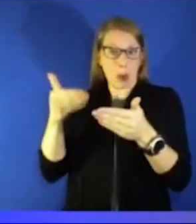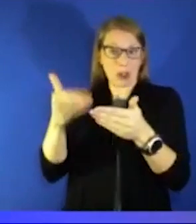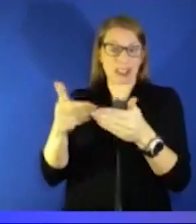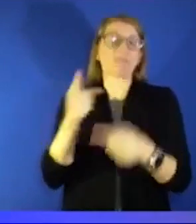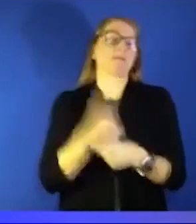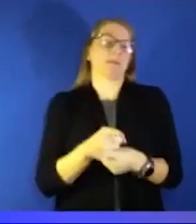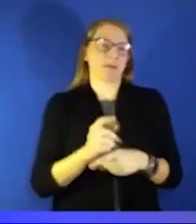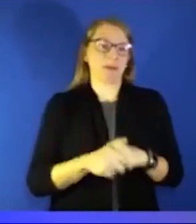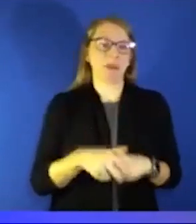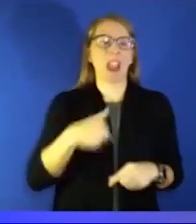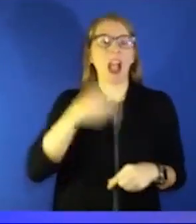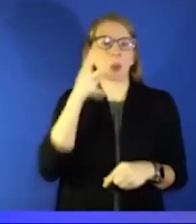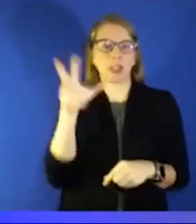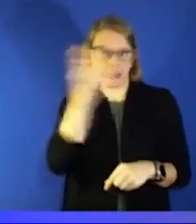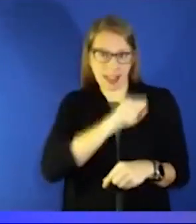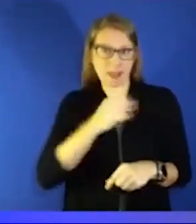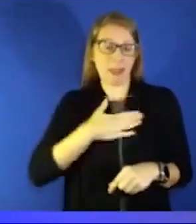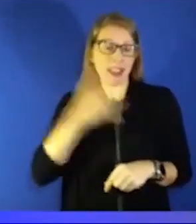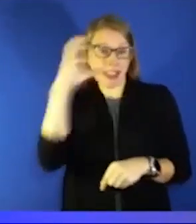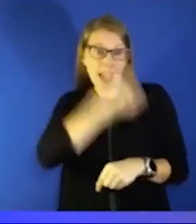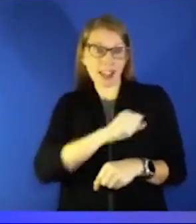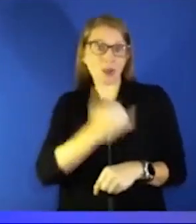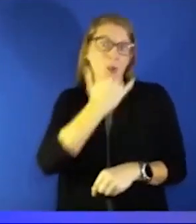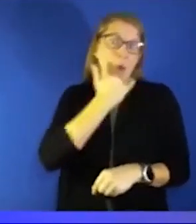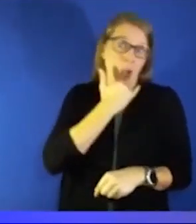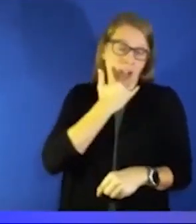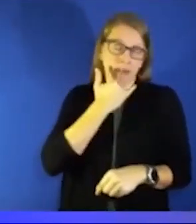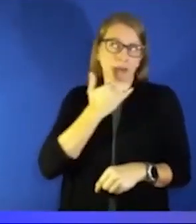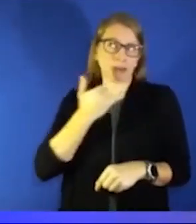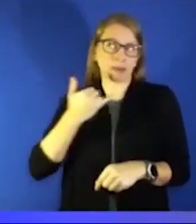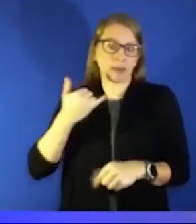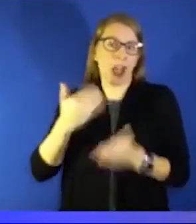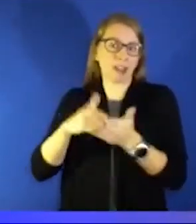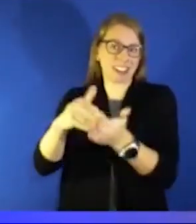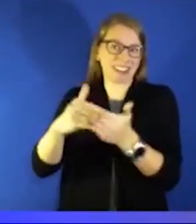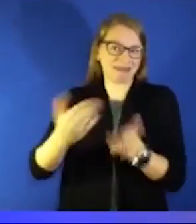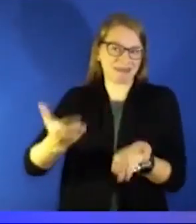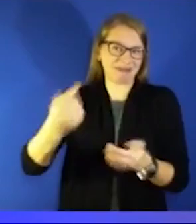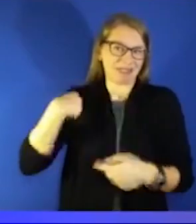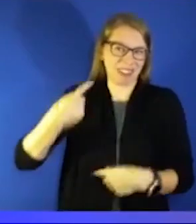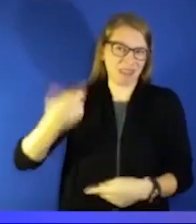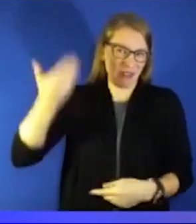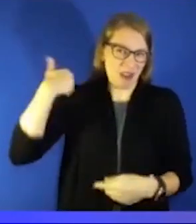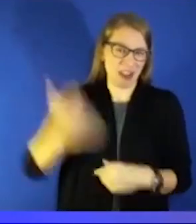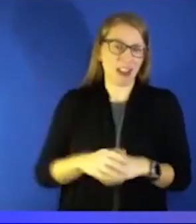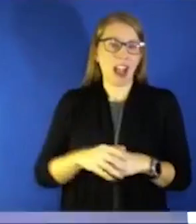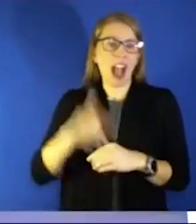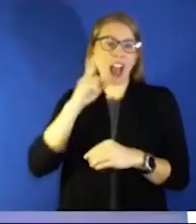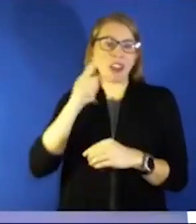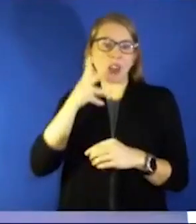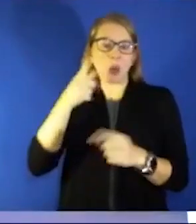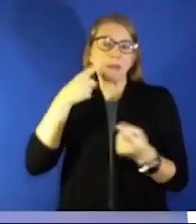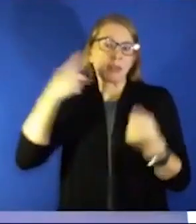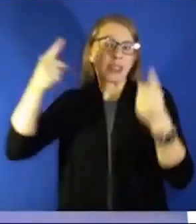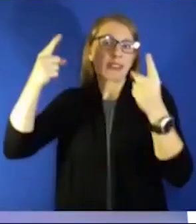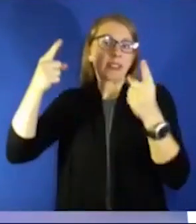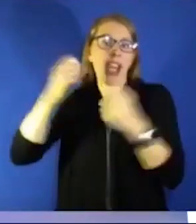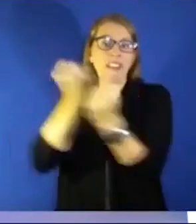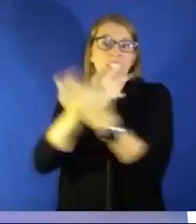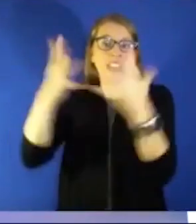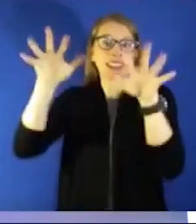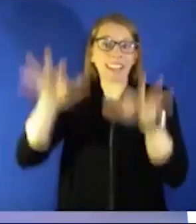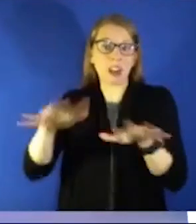guess, and my guesses have been wrong frequently before, but my guess is this will all be settled before Thanksgiving, yes. Okay, that's good, before the